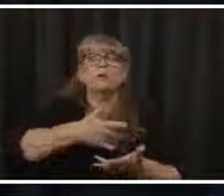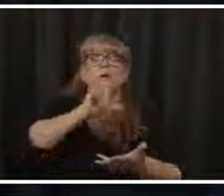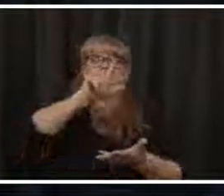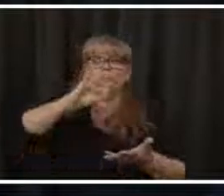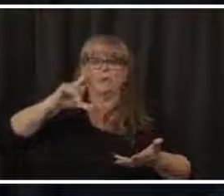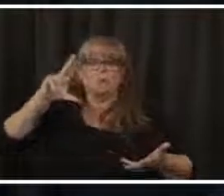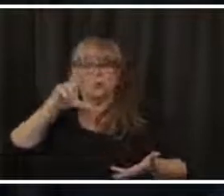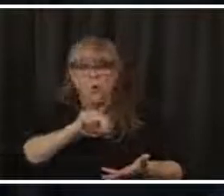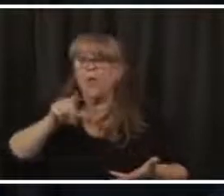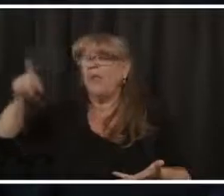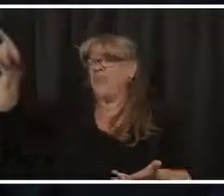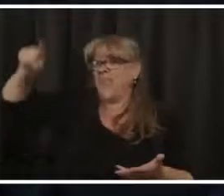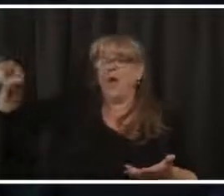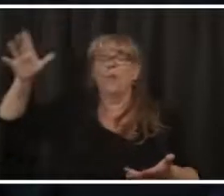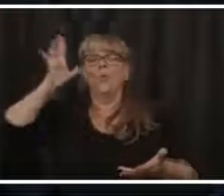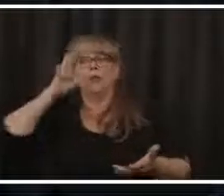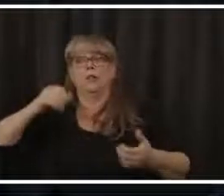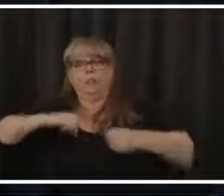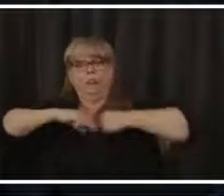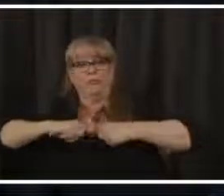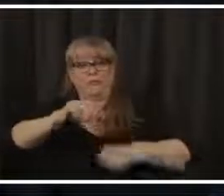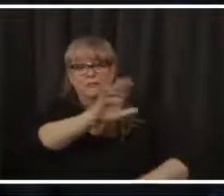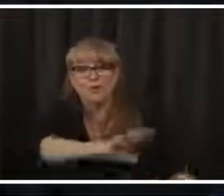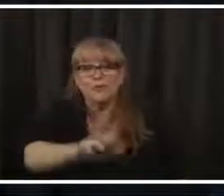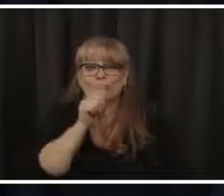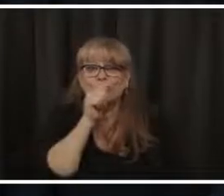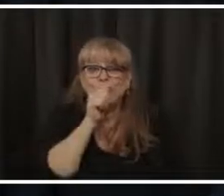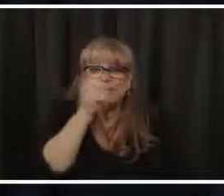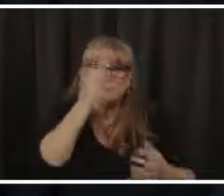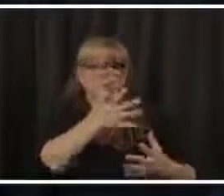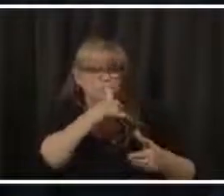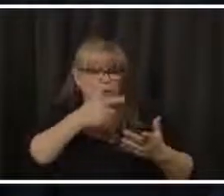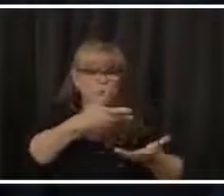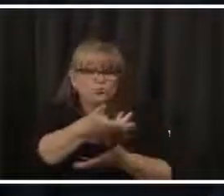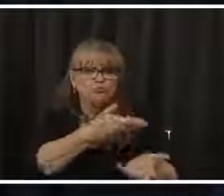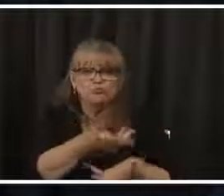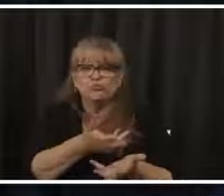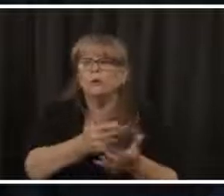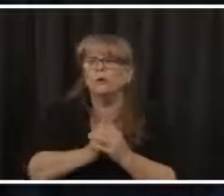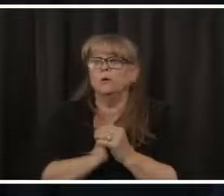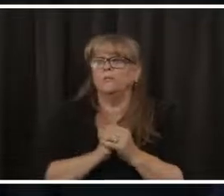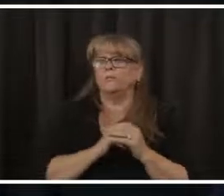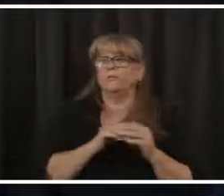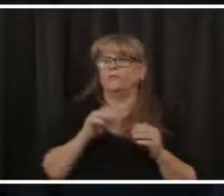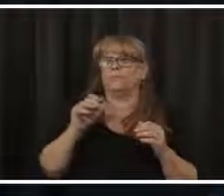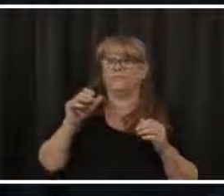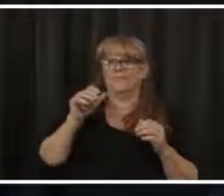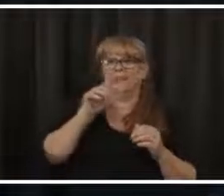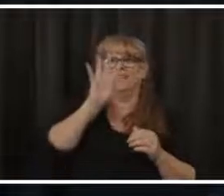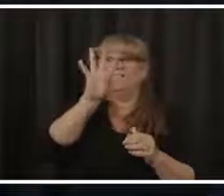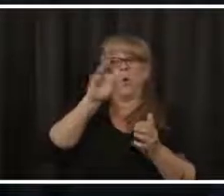protected. As we surpass the 4 million dose mark, and we are at